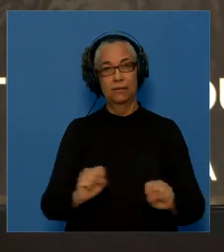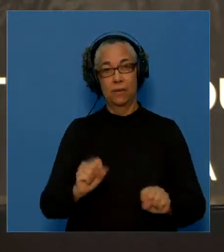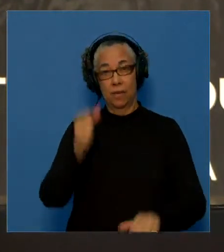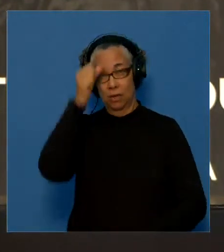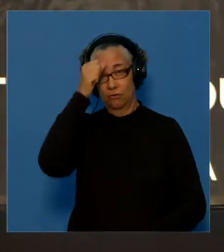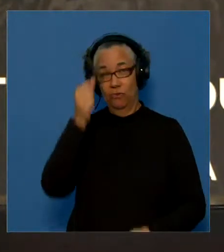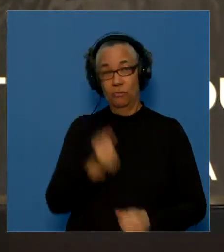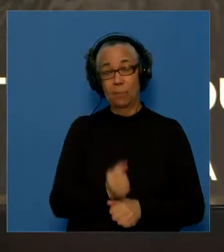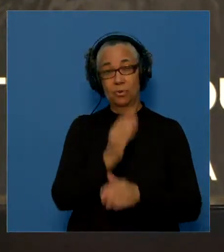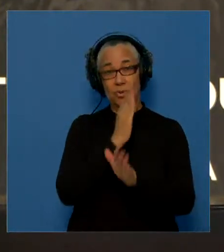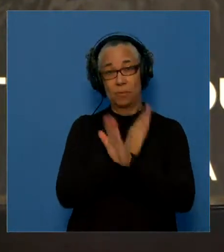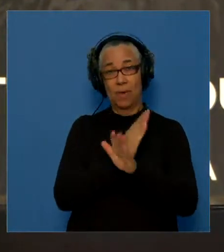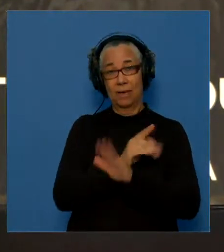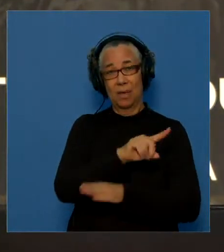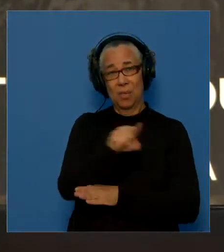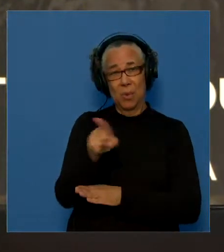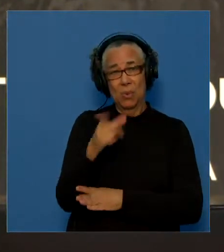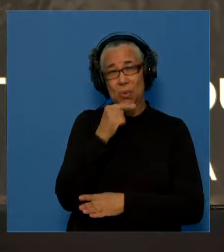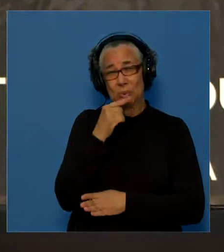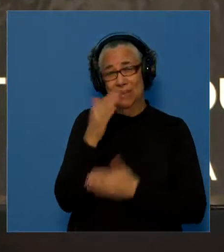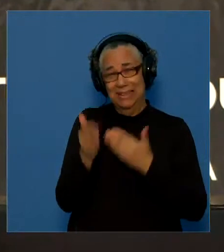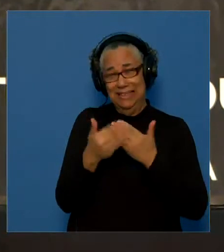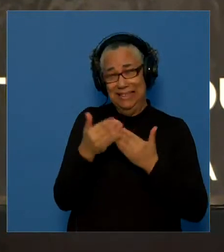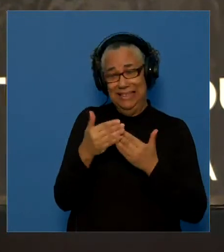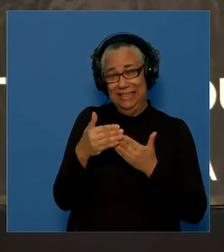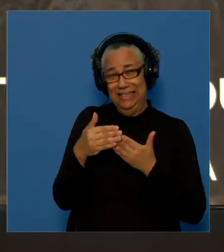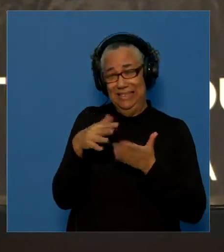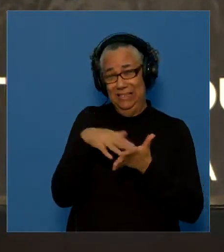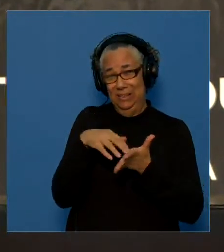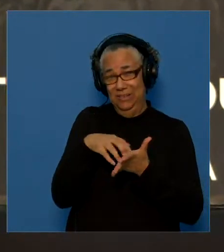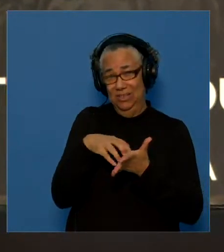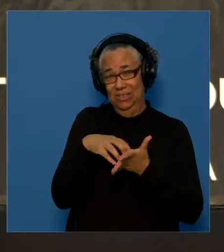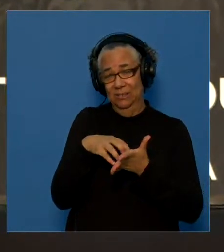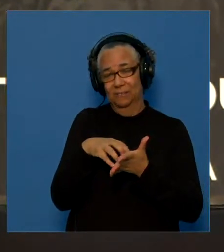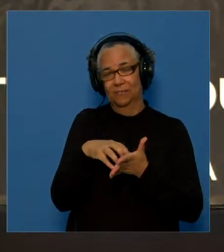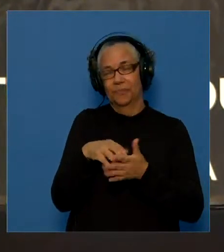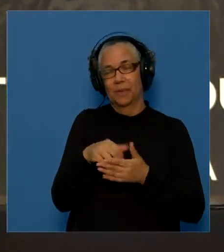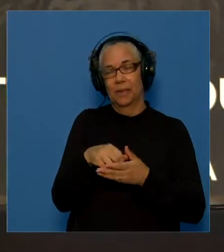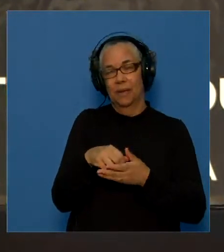vulnerable and our senior citizens. As the Ministry of